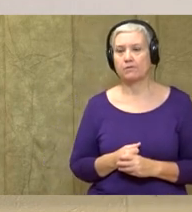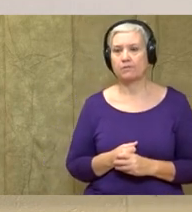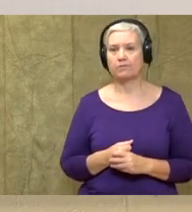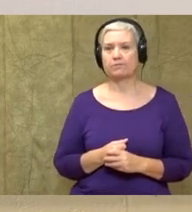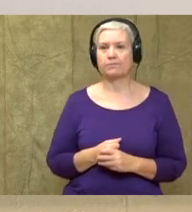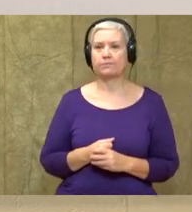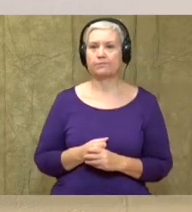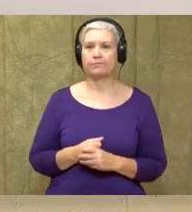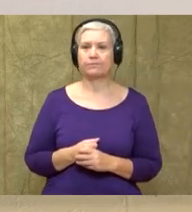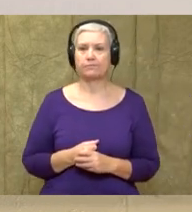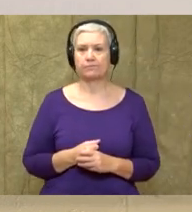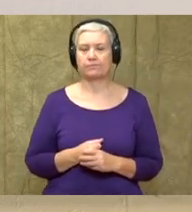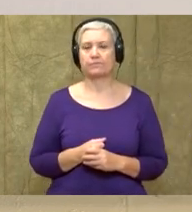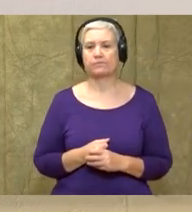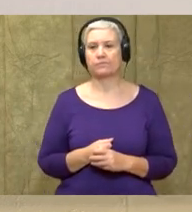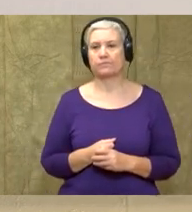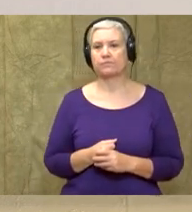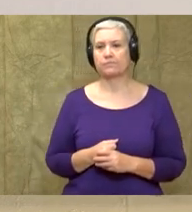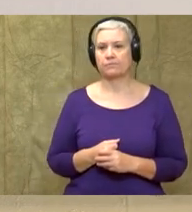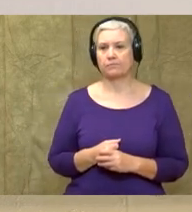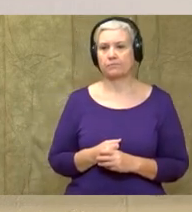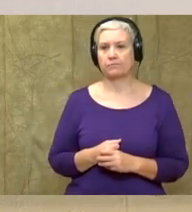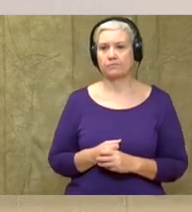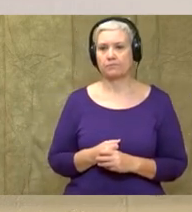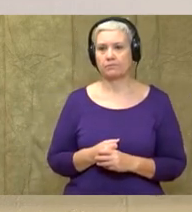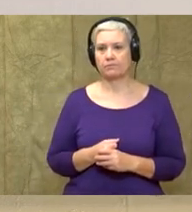I would set these 2 parts